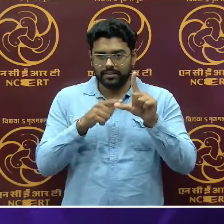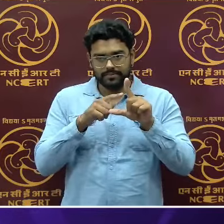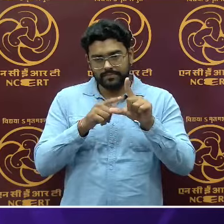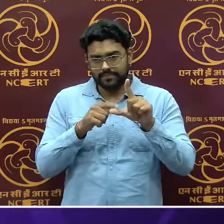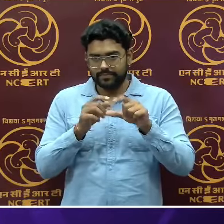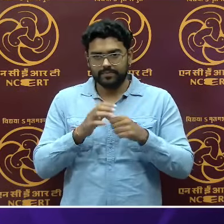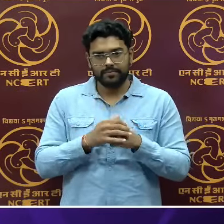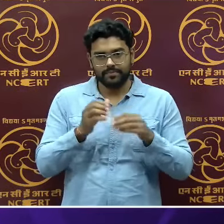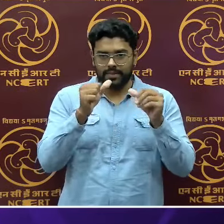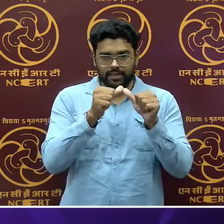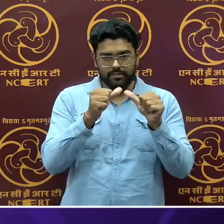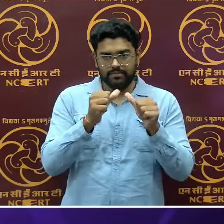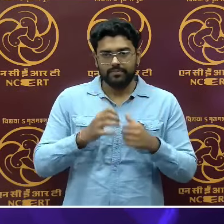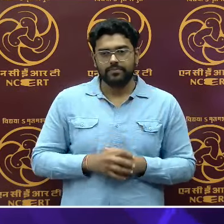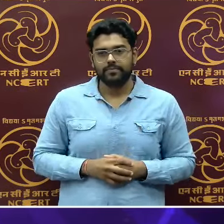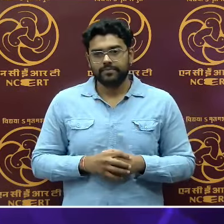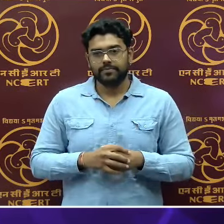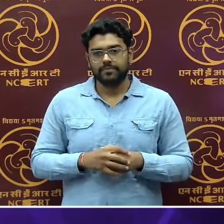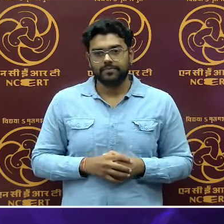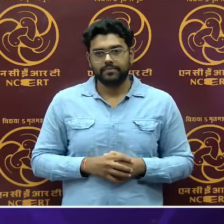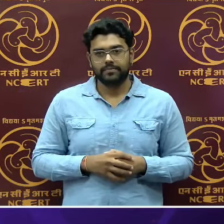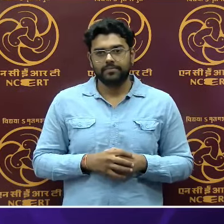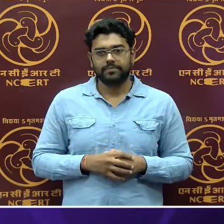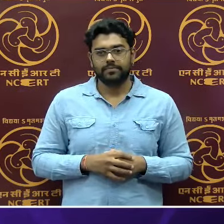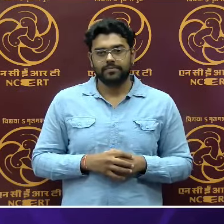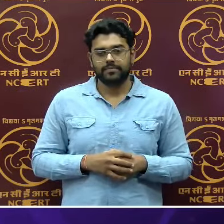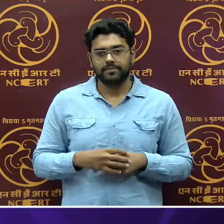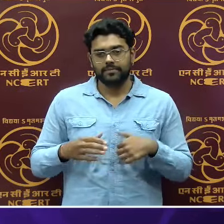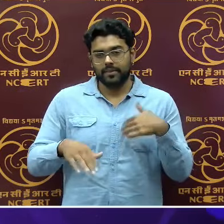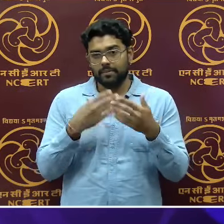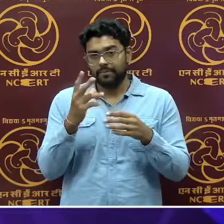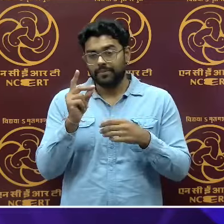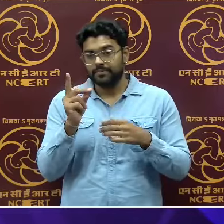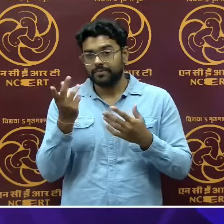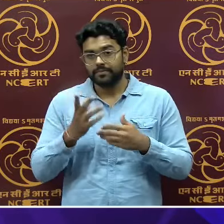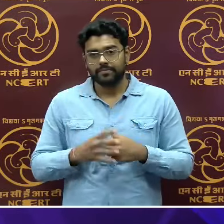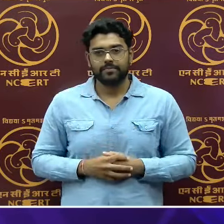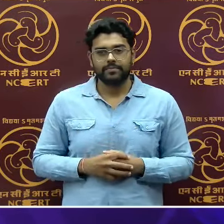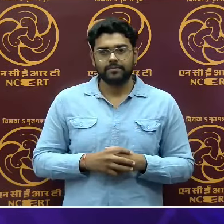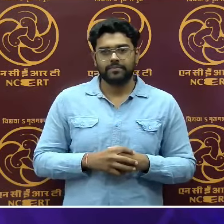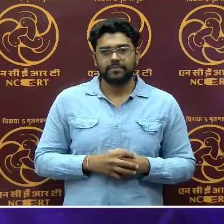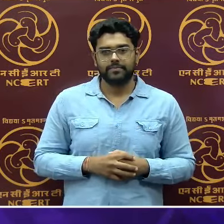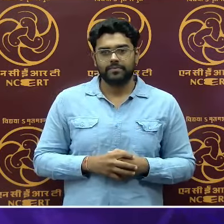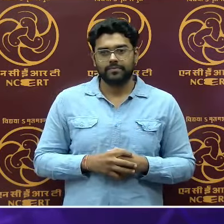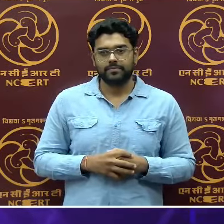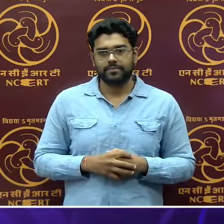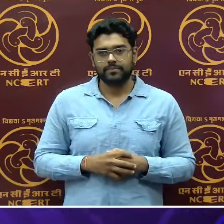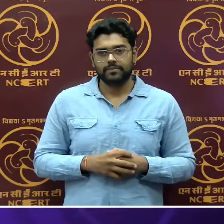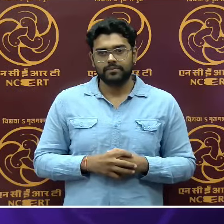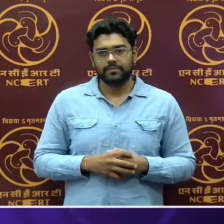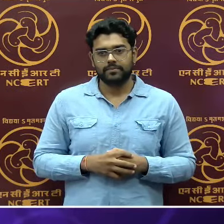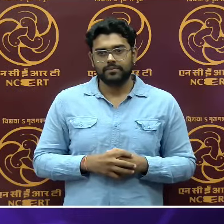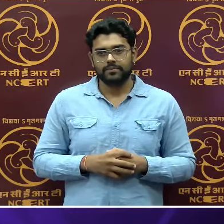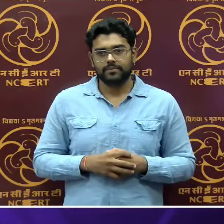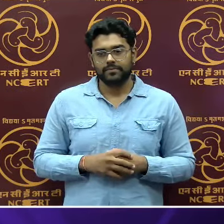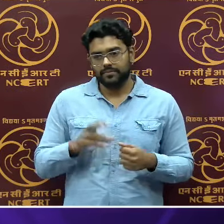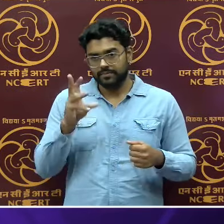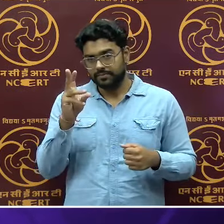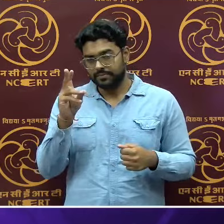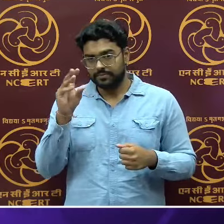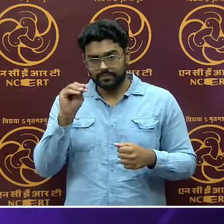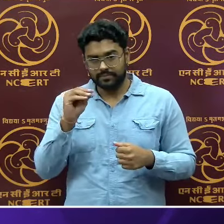is angle A. Here comes the second angle and here comes the